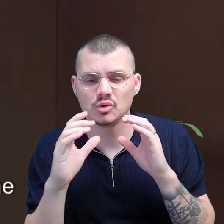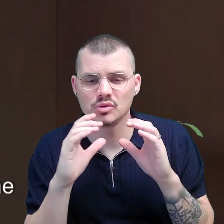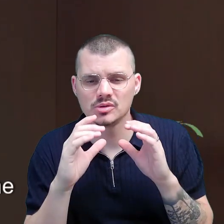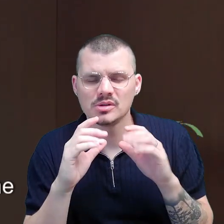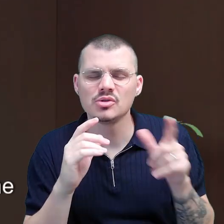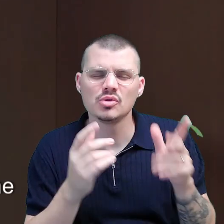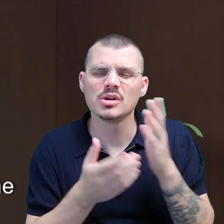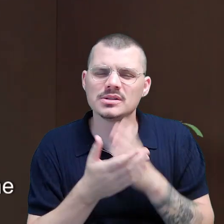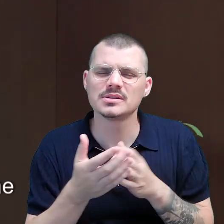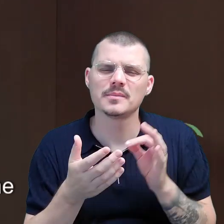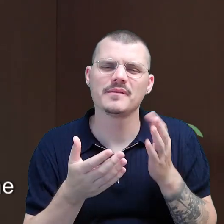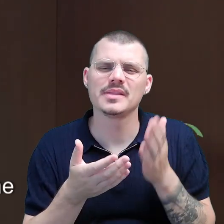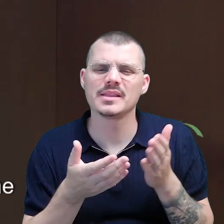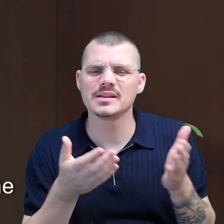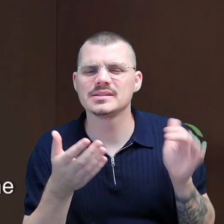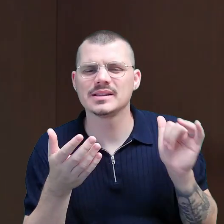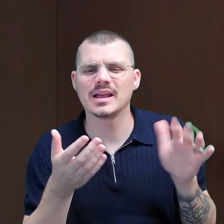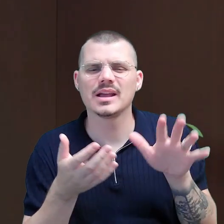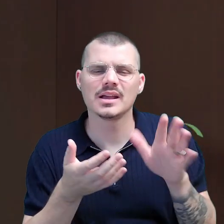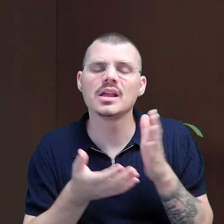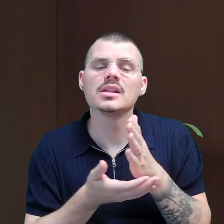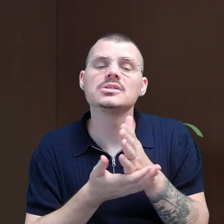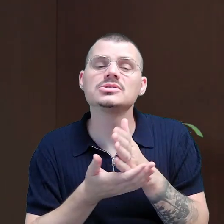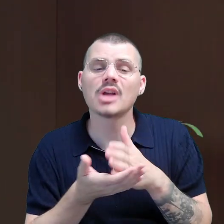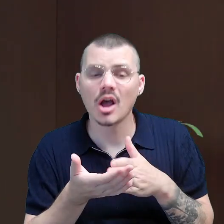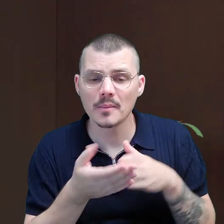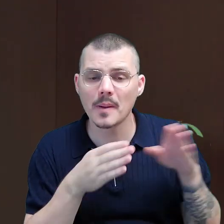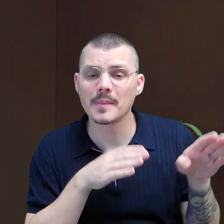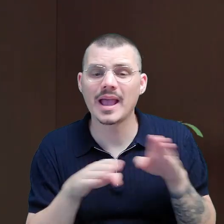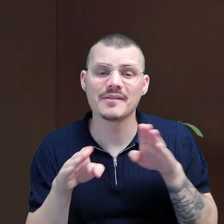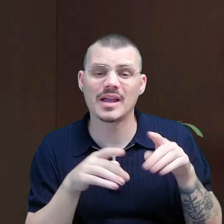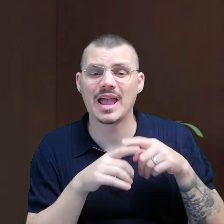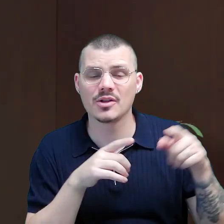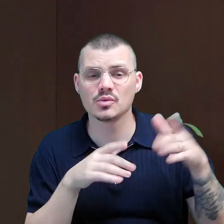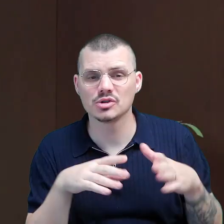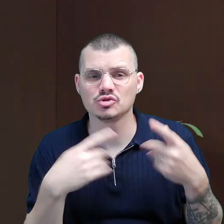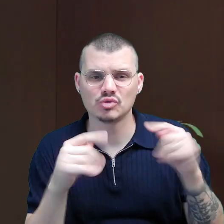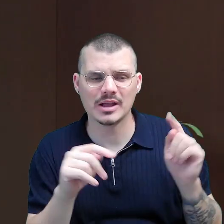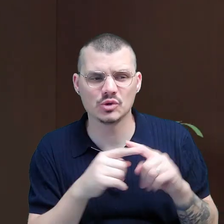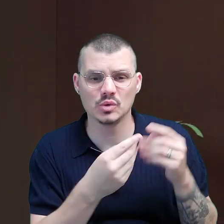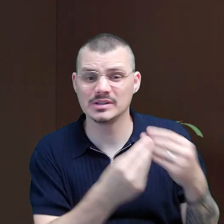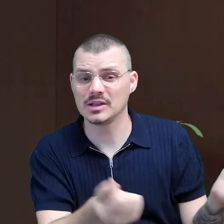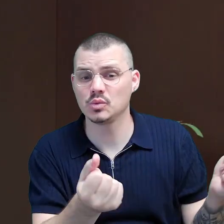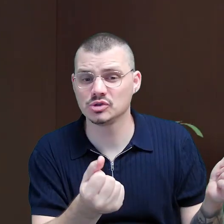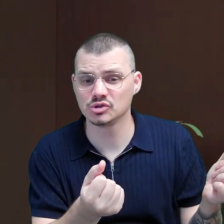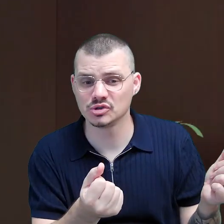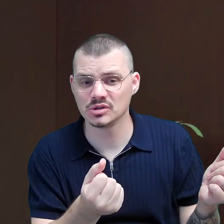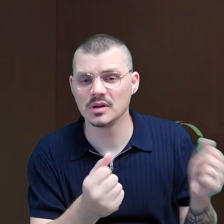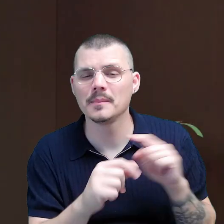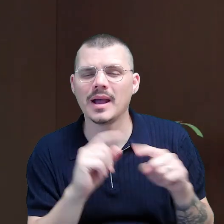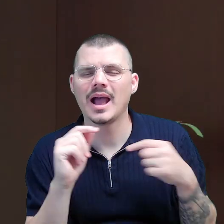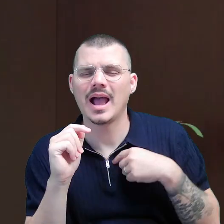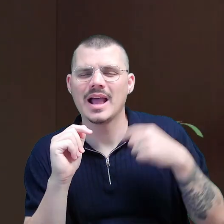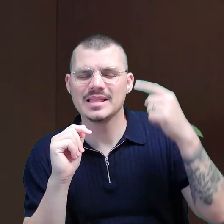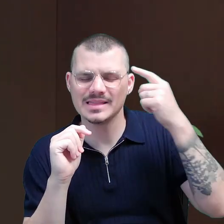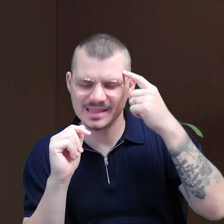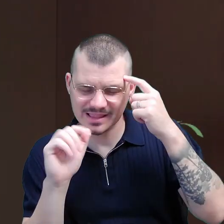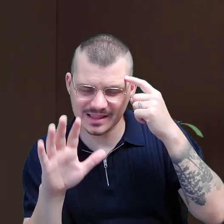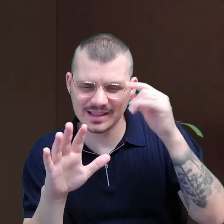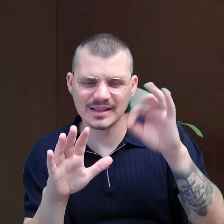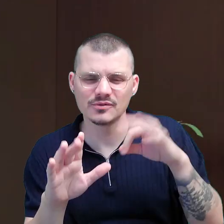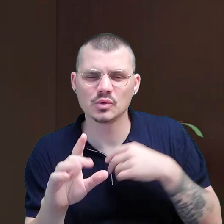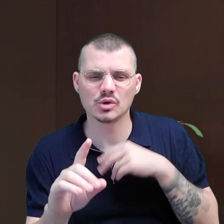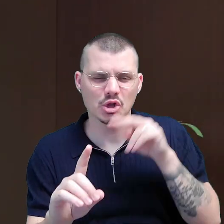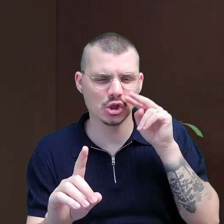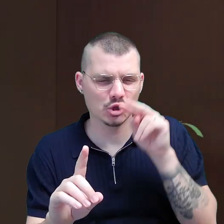Those are some of the things that some behavior analysts try to extinguish. But I think that if we